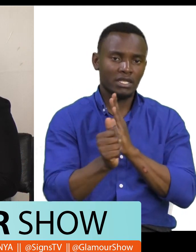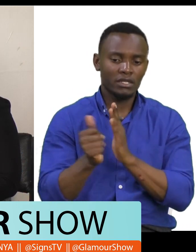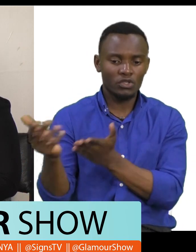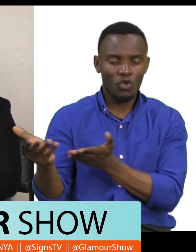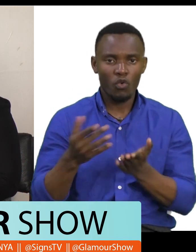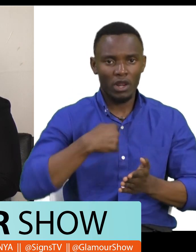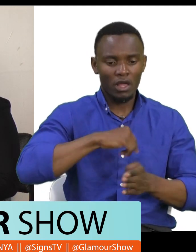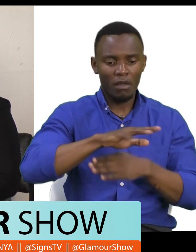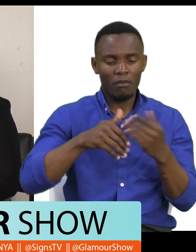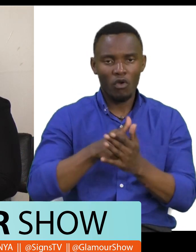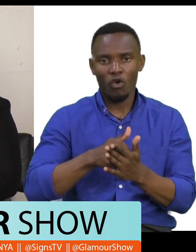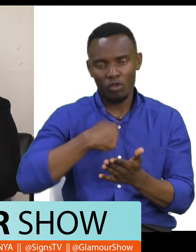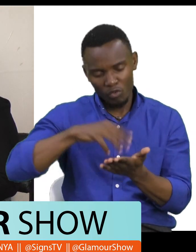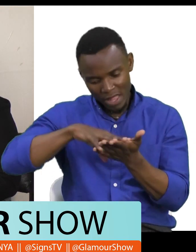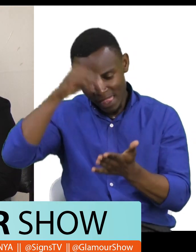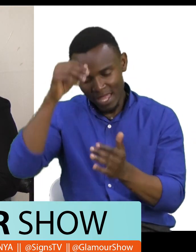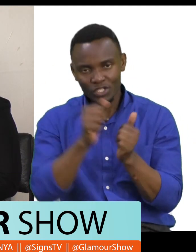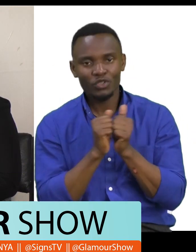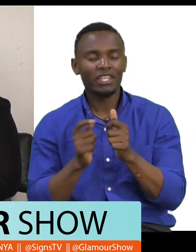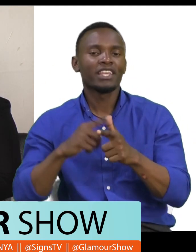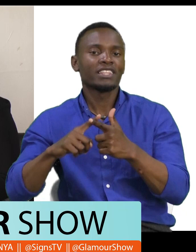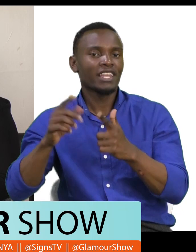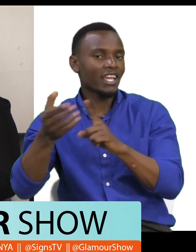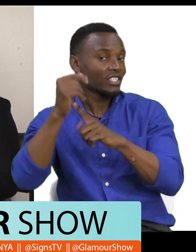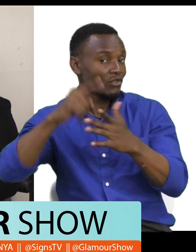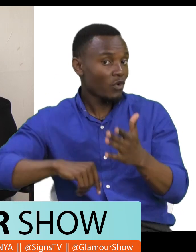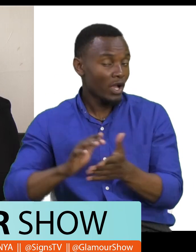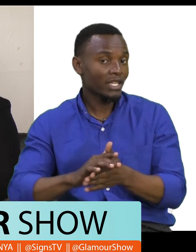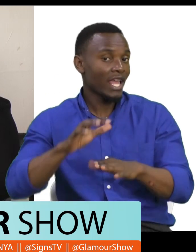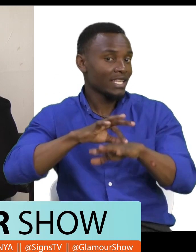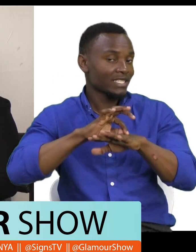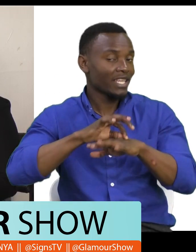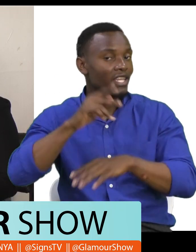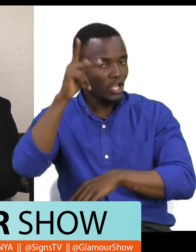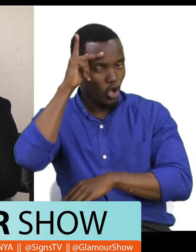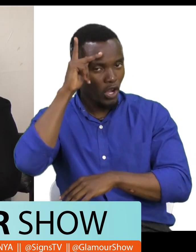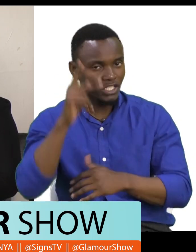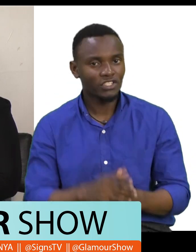learn together and achieve skill knowledge at the same time.